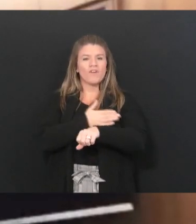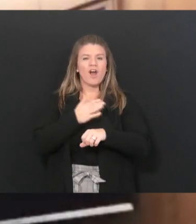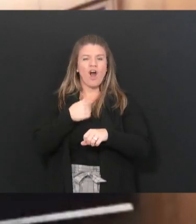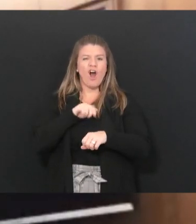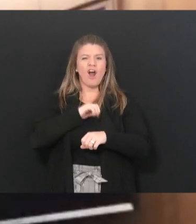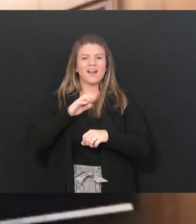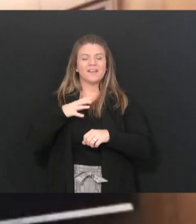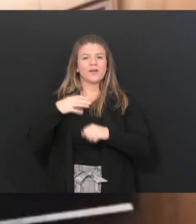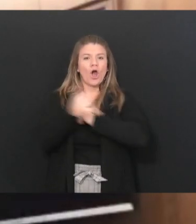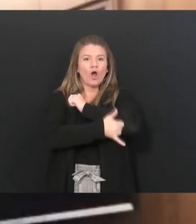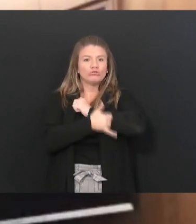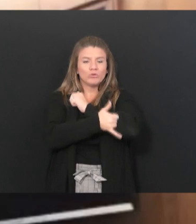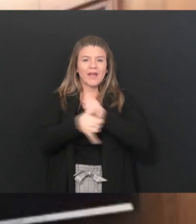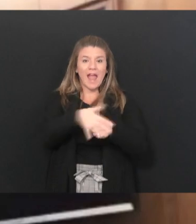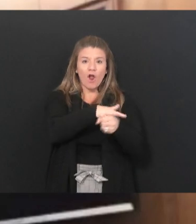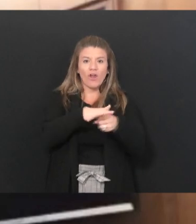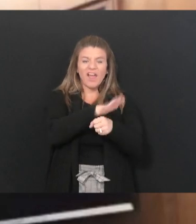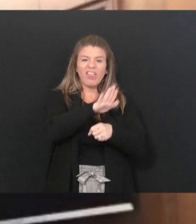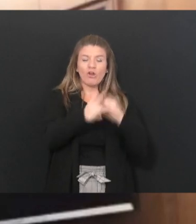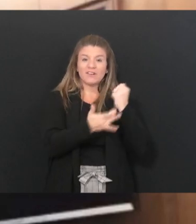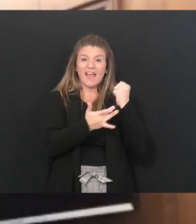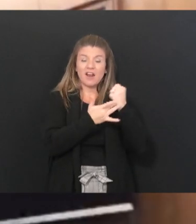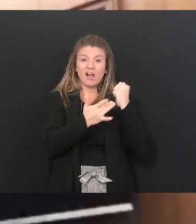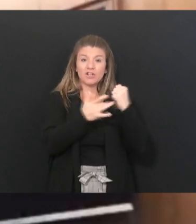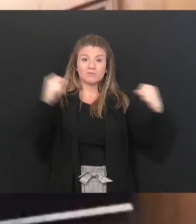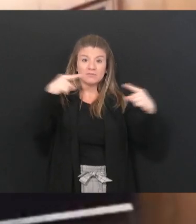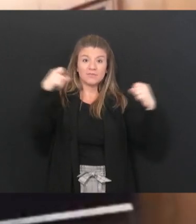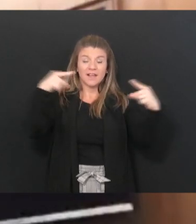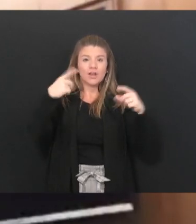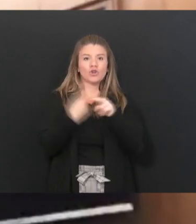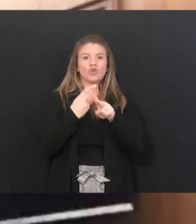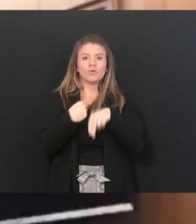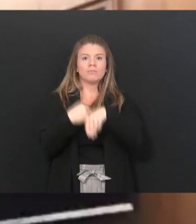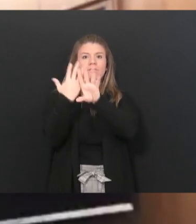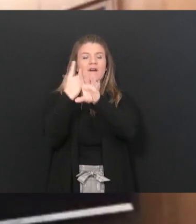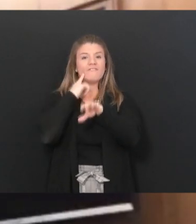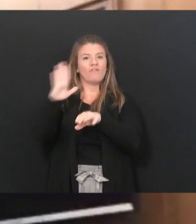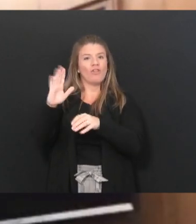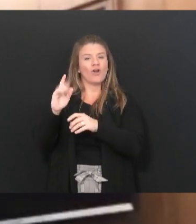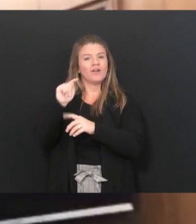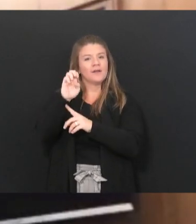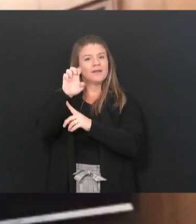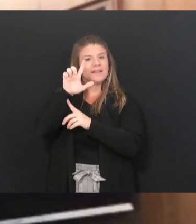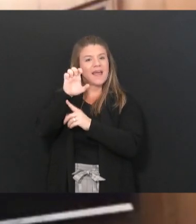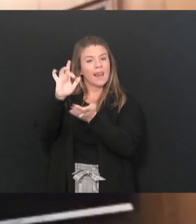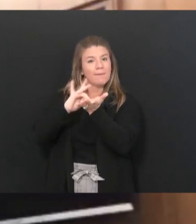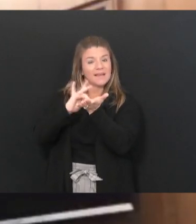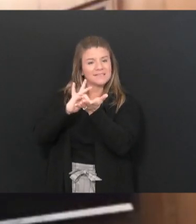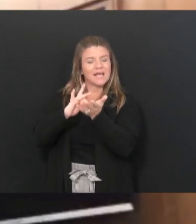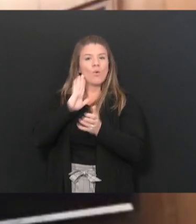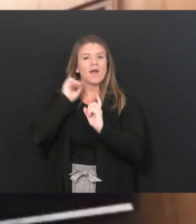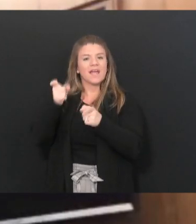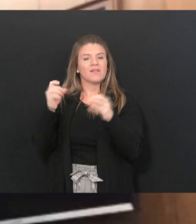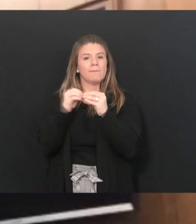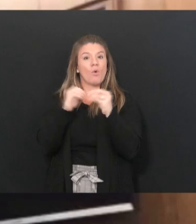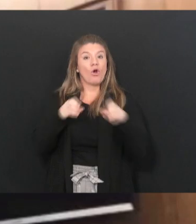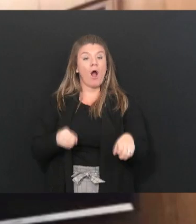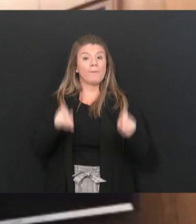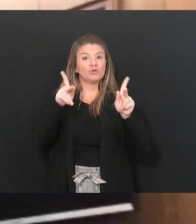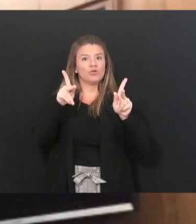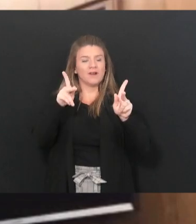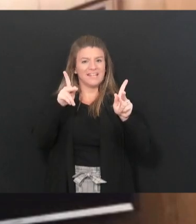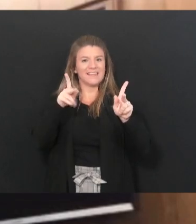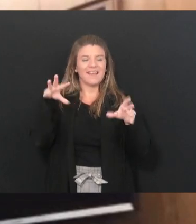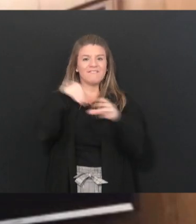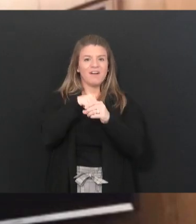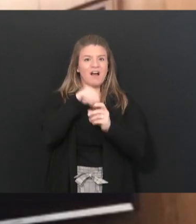broadband support and technology for telemedicine, but also to leverage the opportunities that exist within the CARES